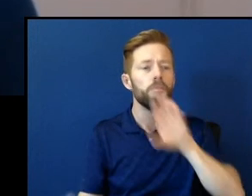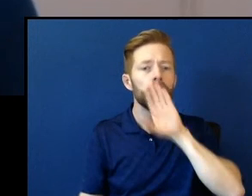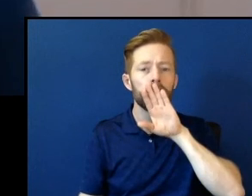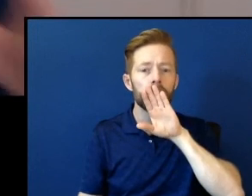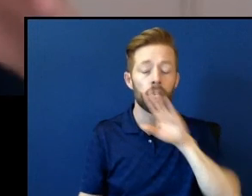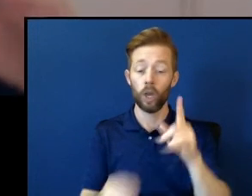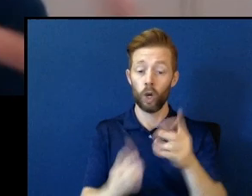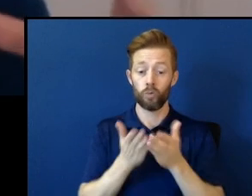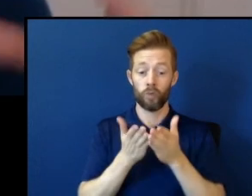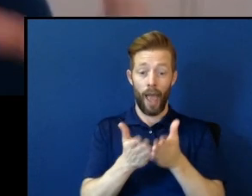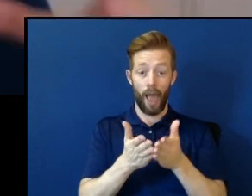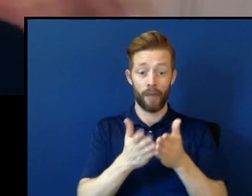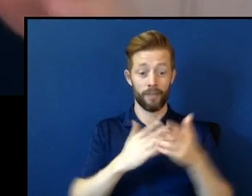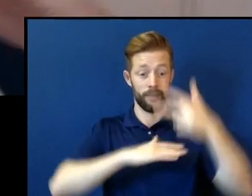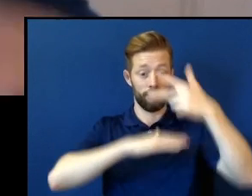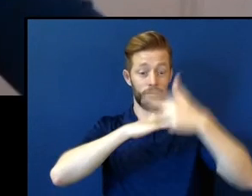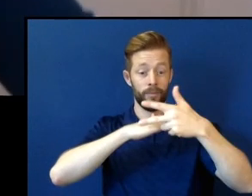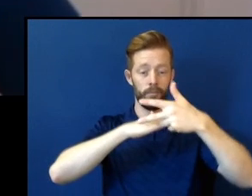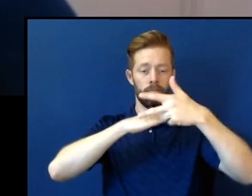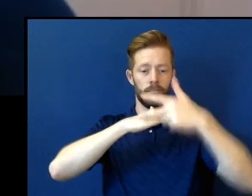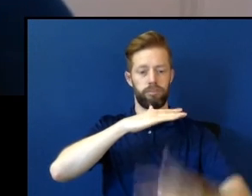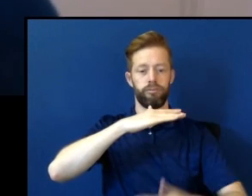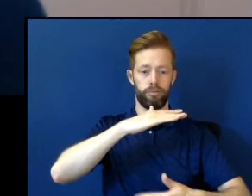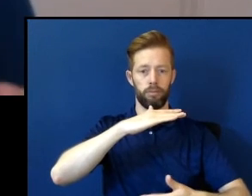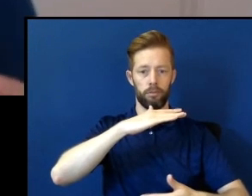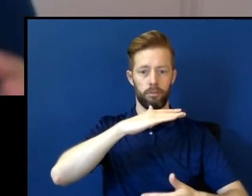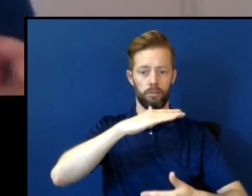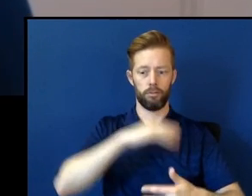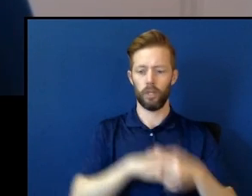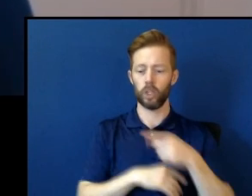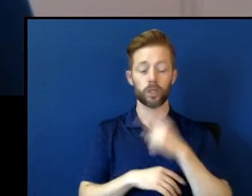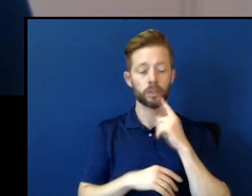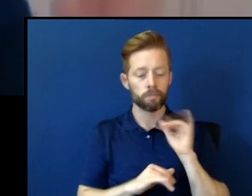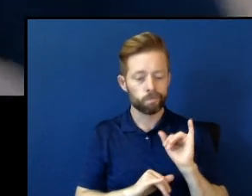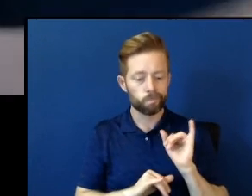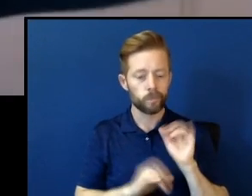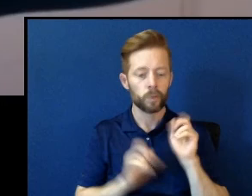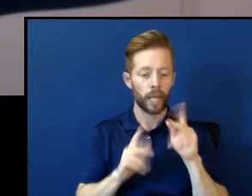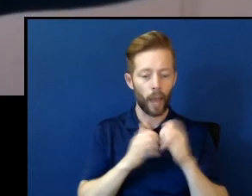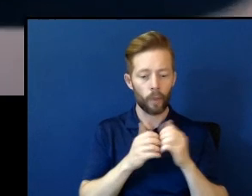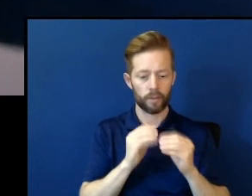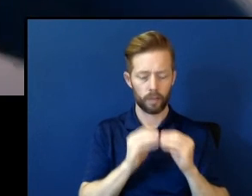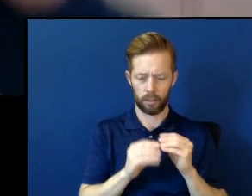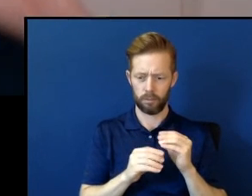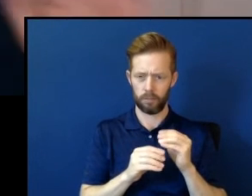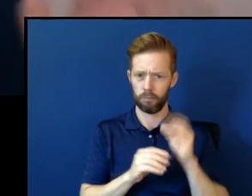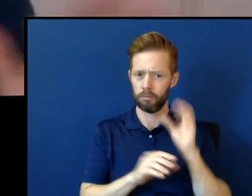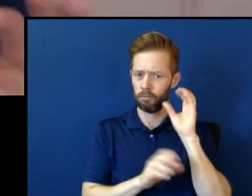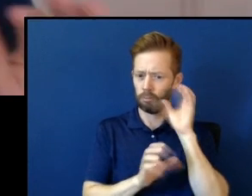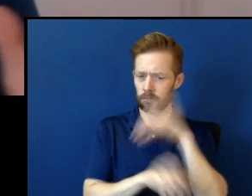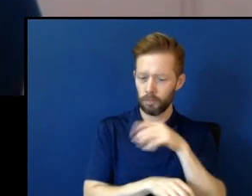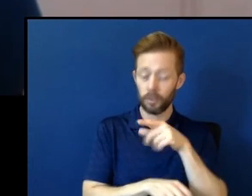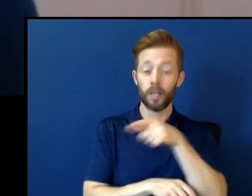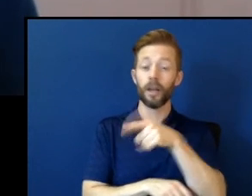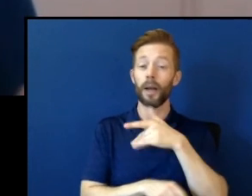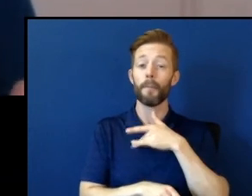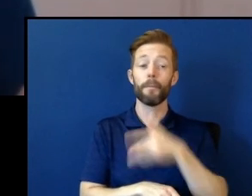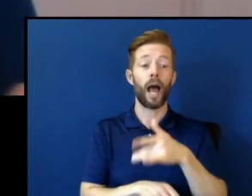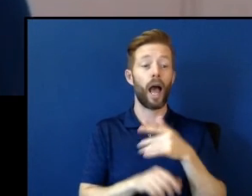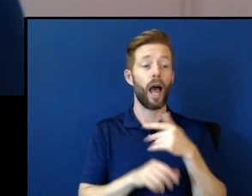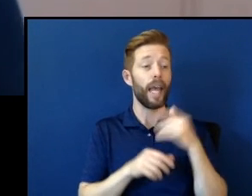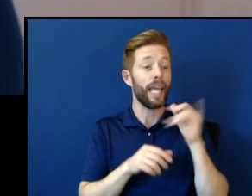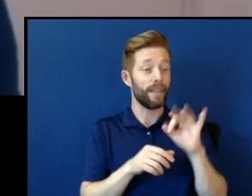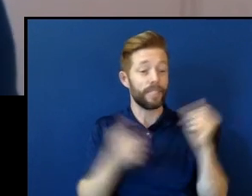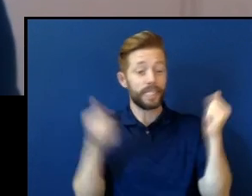she reacted to her raft just sinking. Because prior to that, if something didn't work out or she was a little